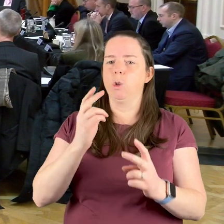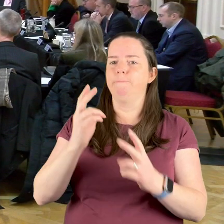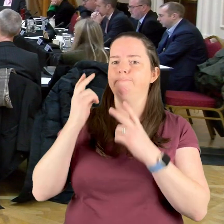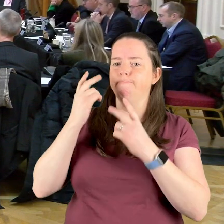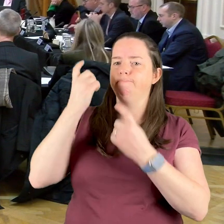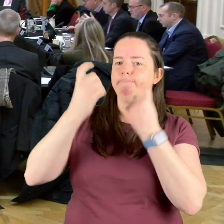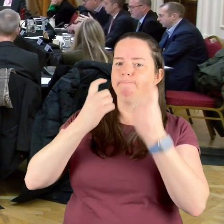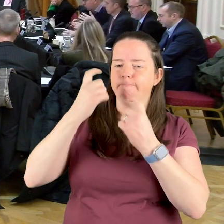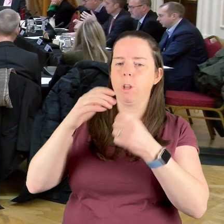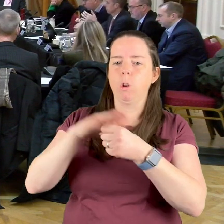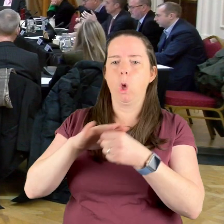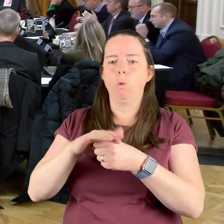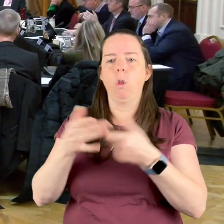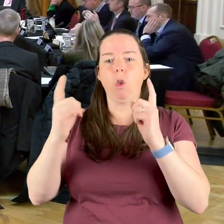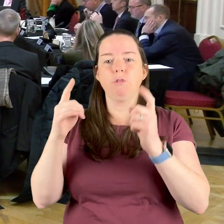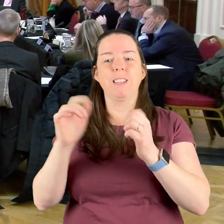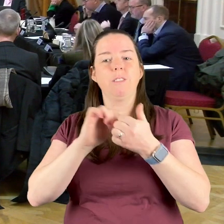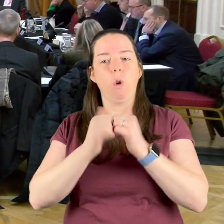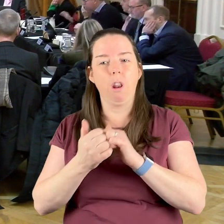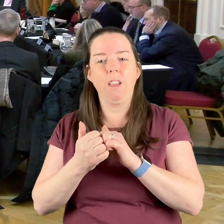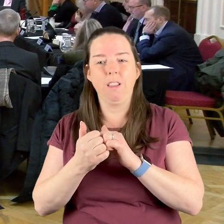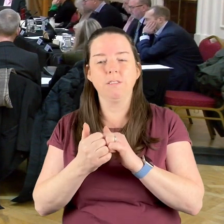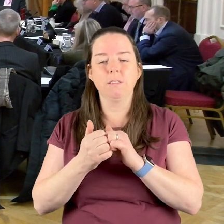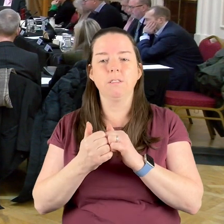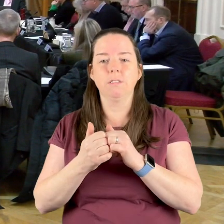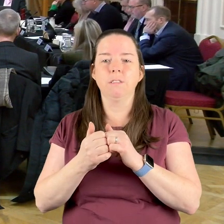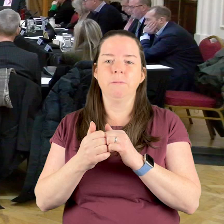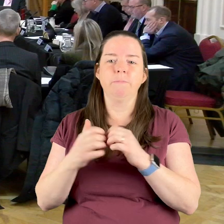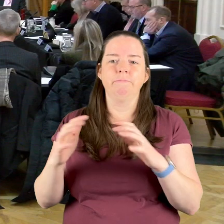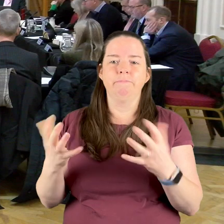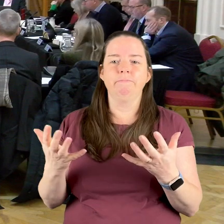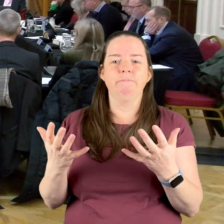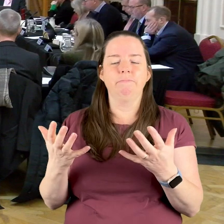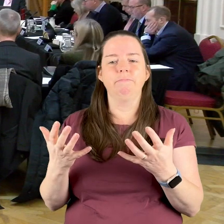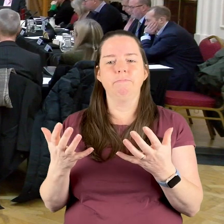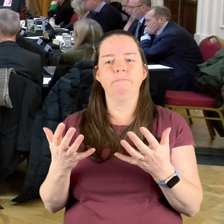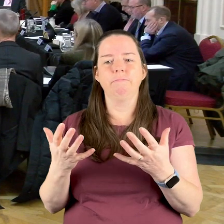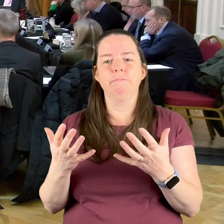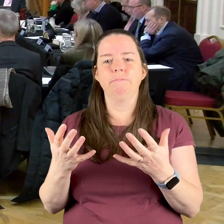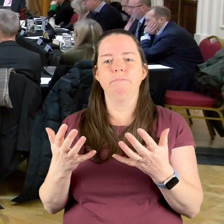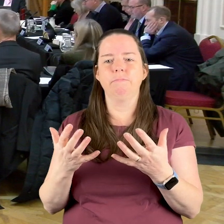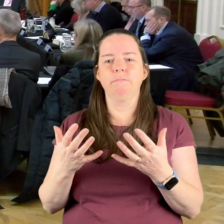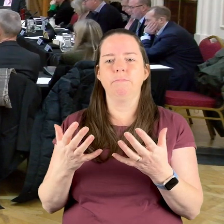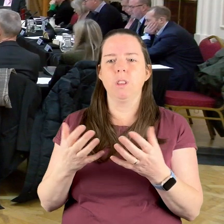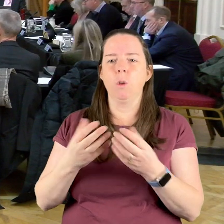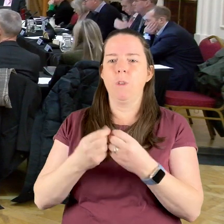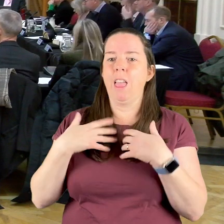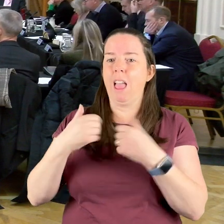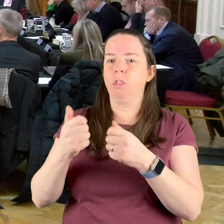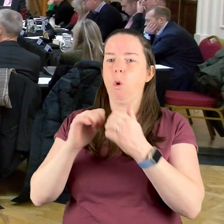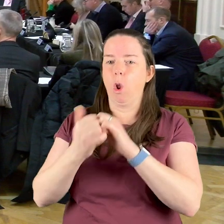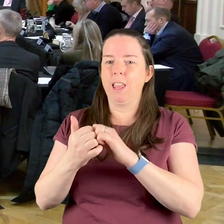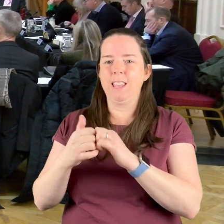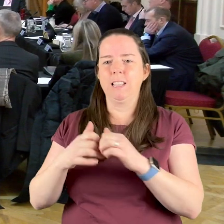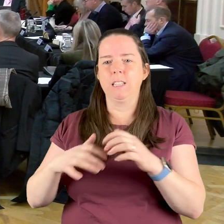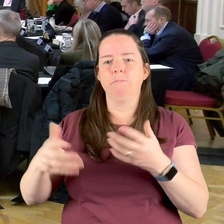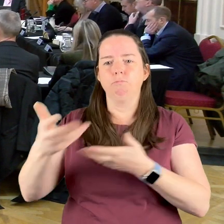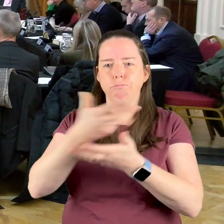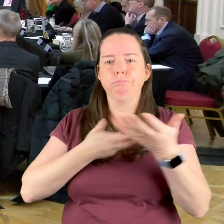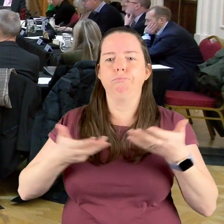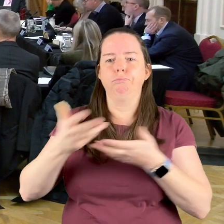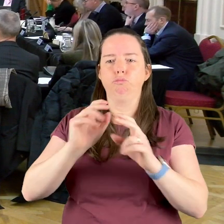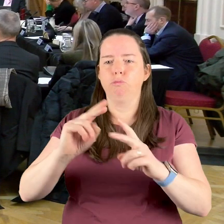we'll need to reflect again with local authority colleagues and with health colleagues around this